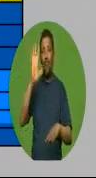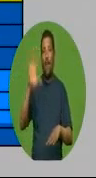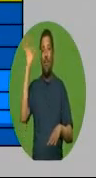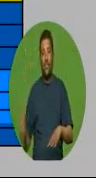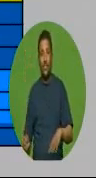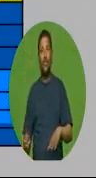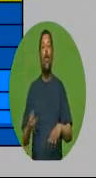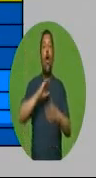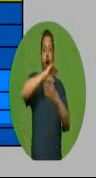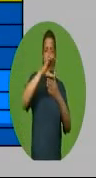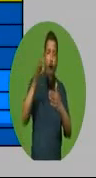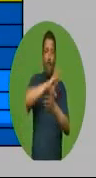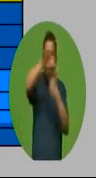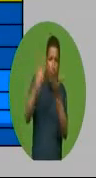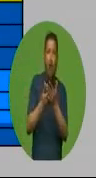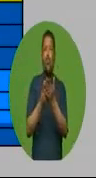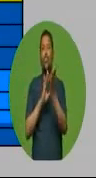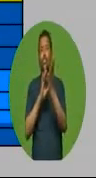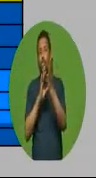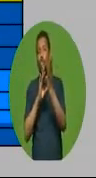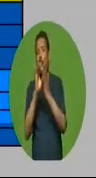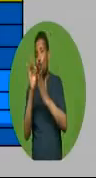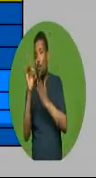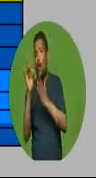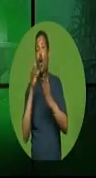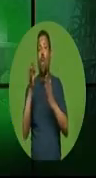21.5% of the total number of tourists.